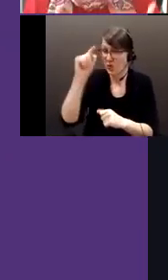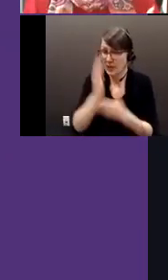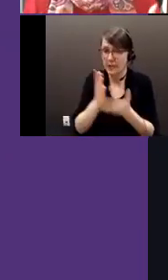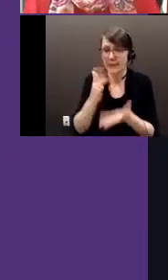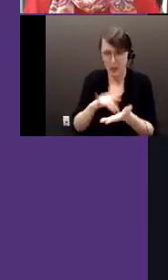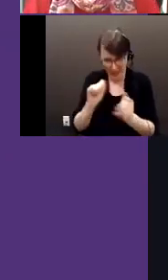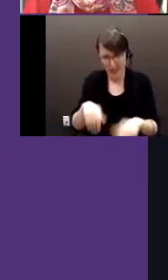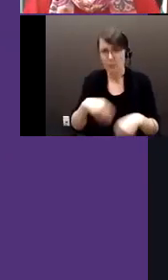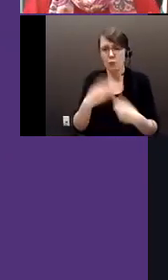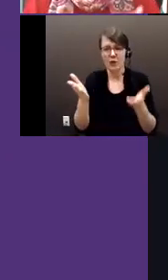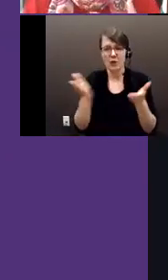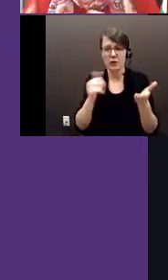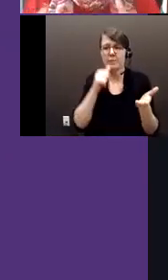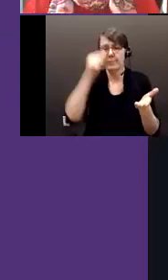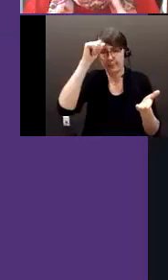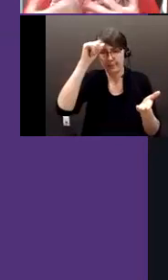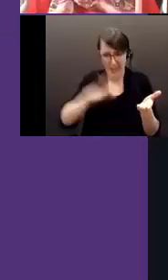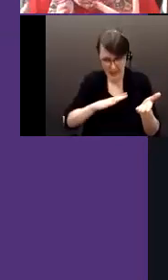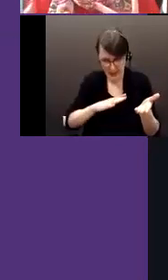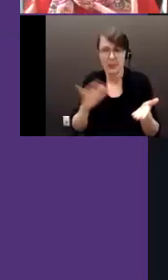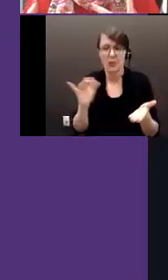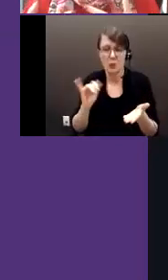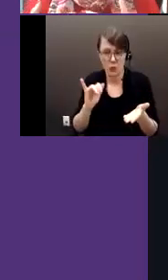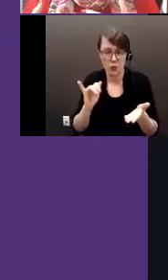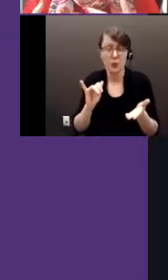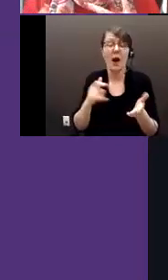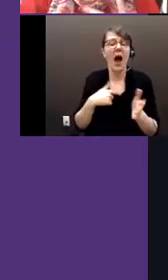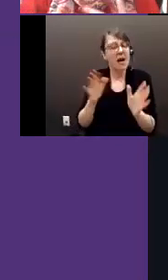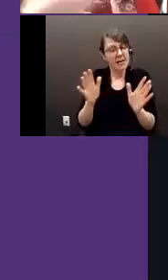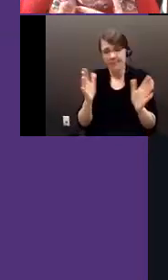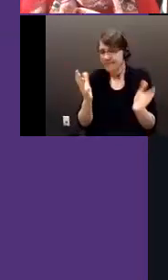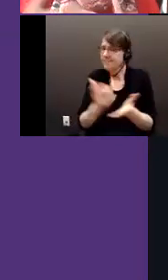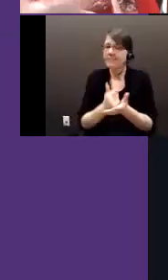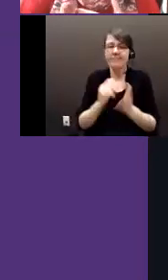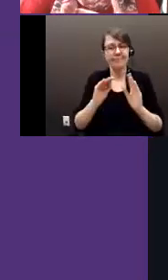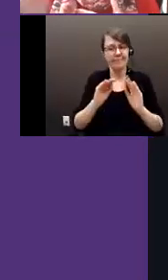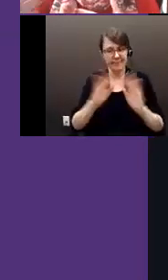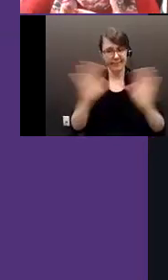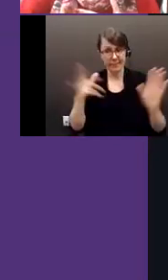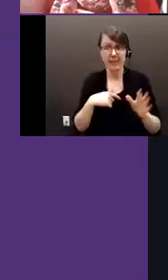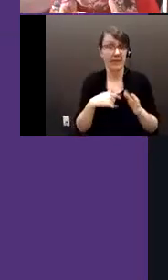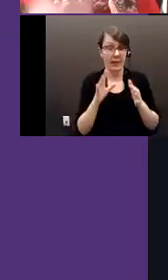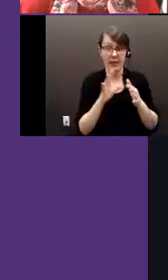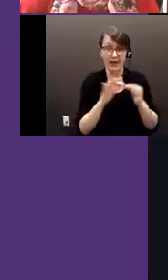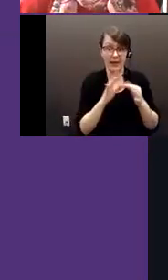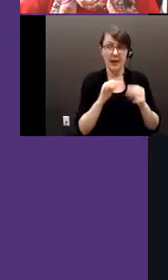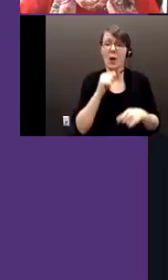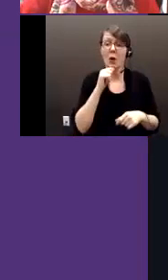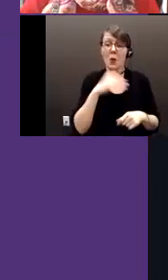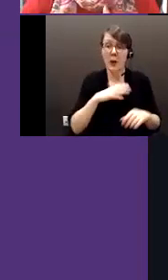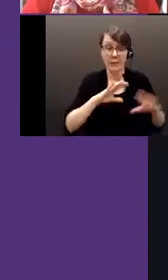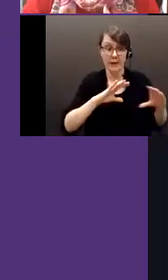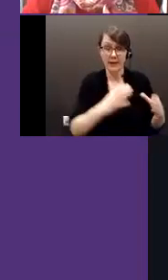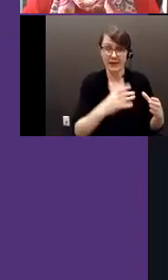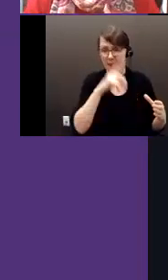just want to be clear about that when I'm talking, and I may use the term women, it's because that's who's coming into